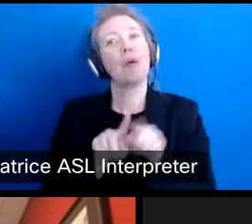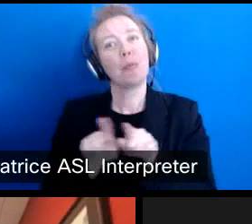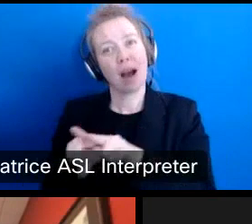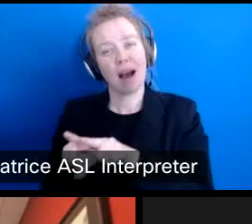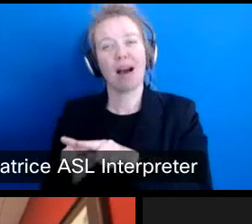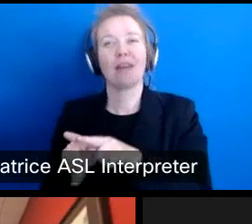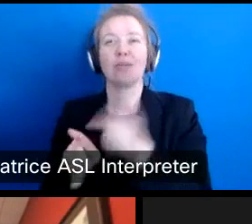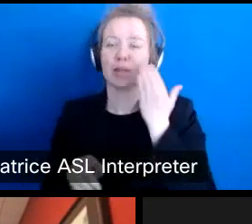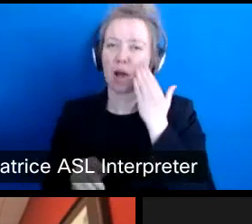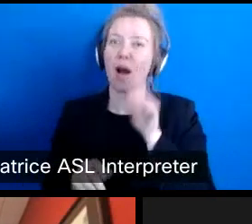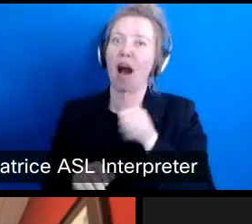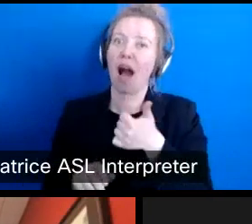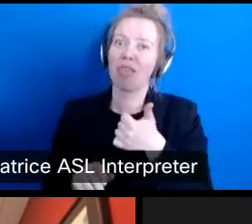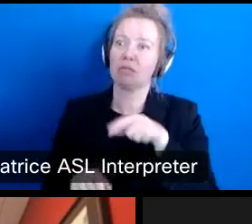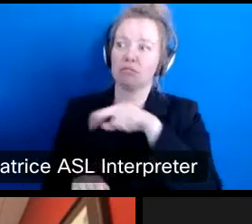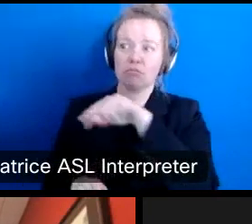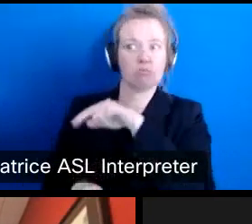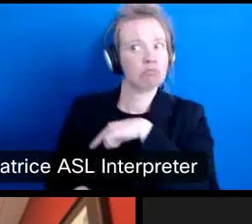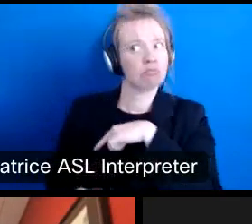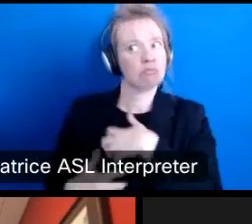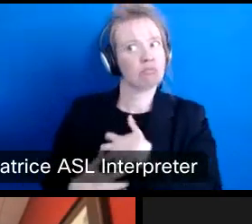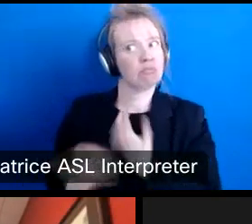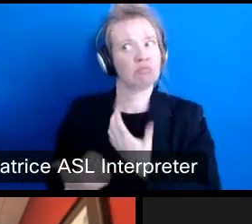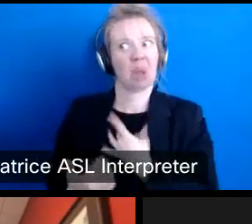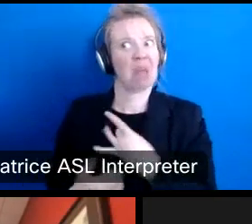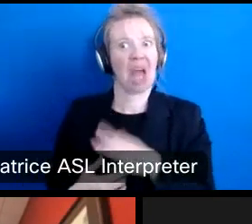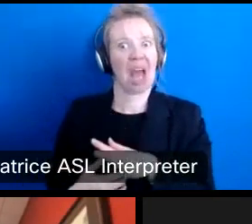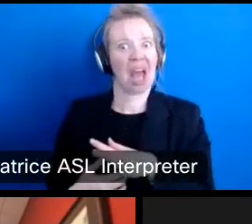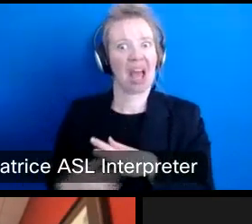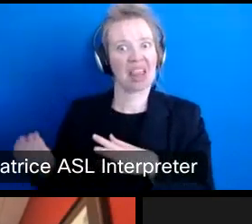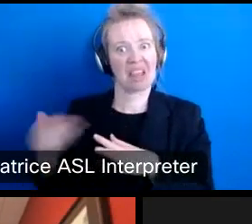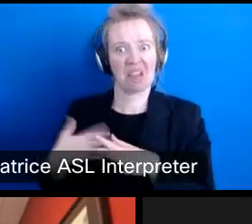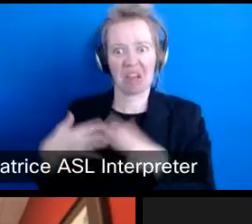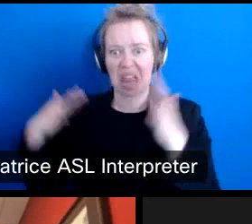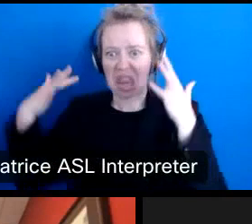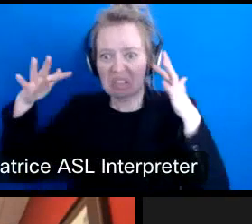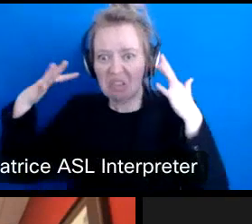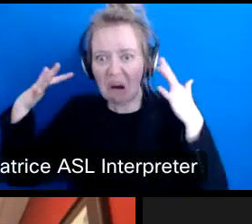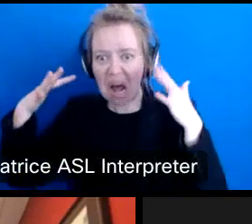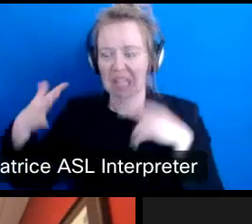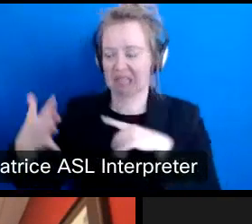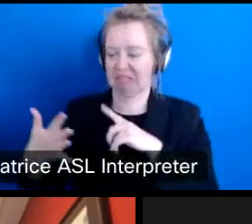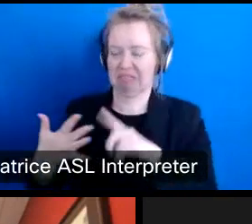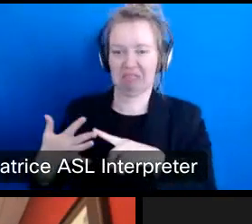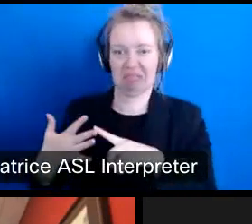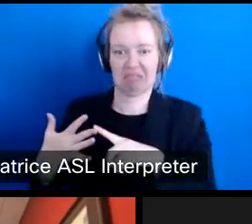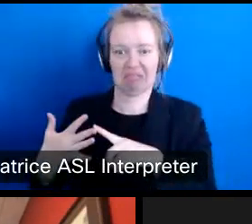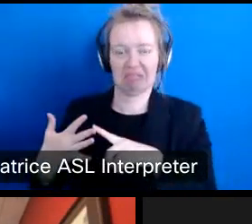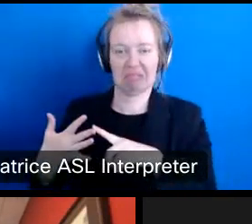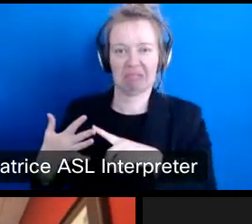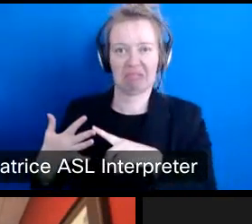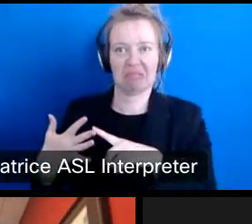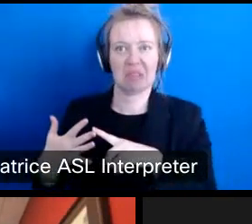about them for lots of different reasons. And they've often given us the reason of the noise. In some instances, they said it may